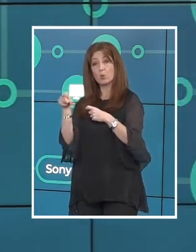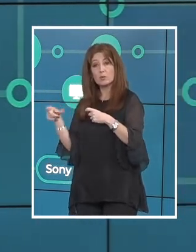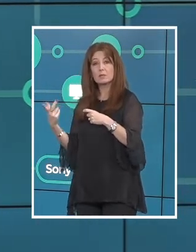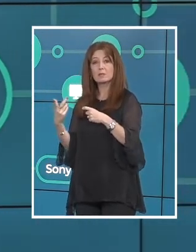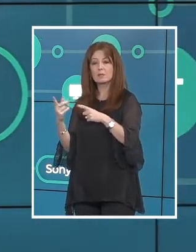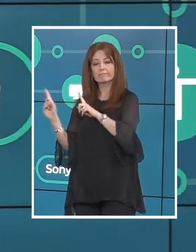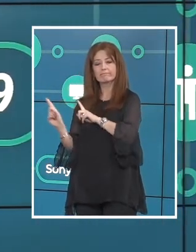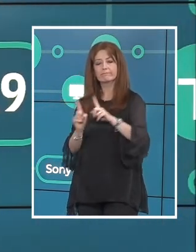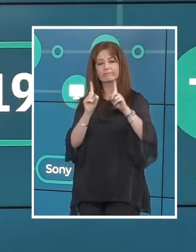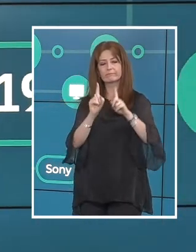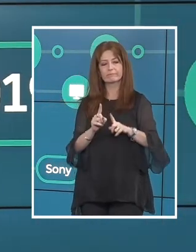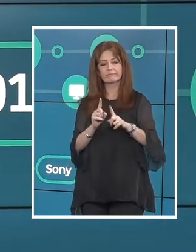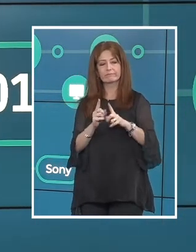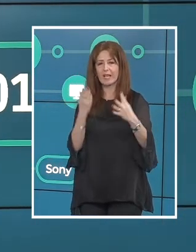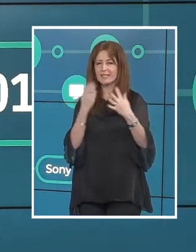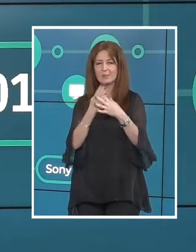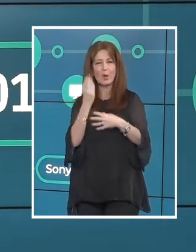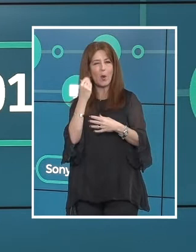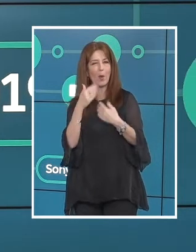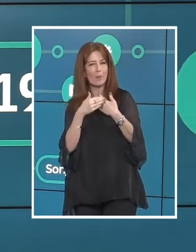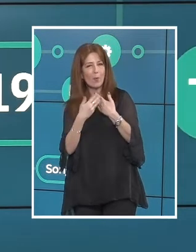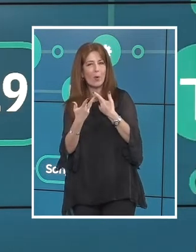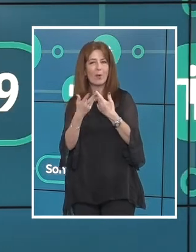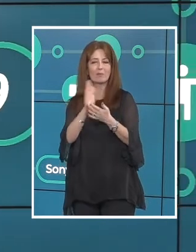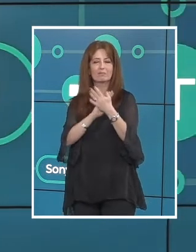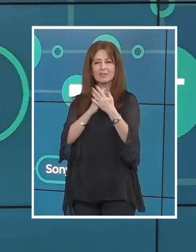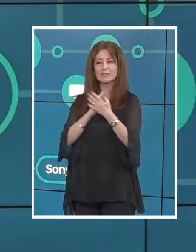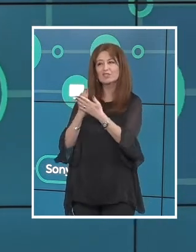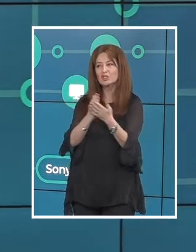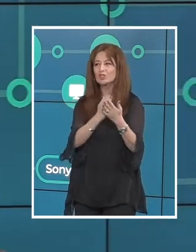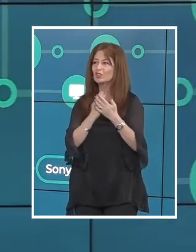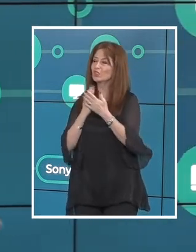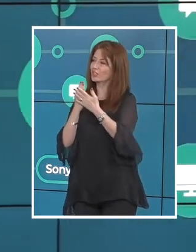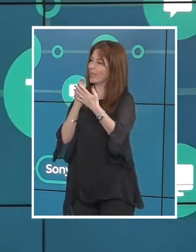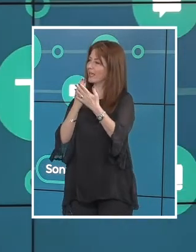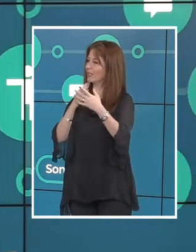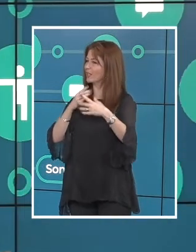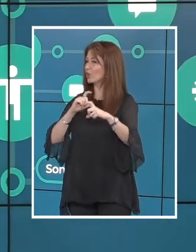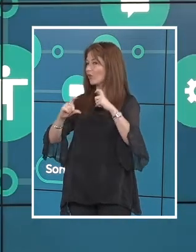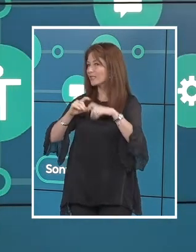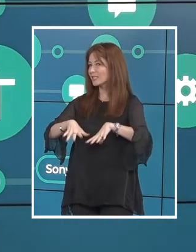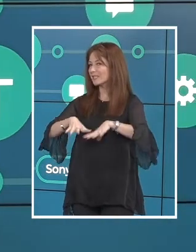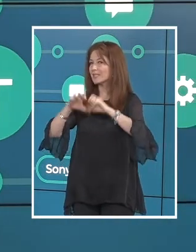more about accessibility, to share, to engage with one another, to start conversations and listen.